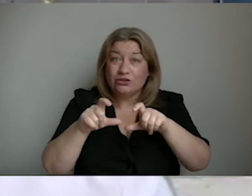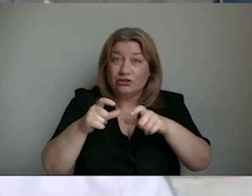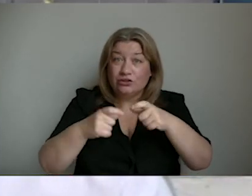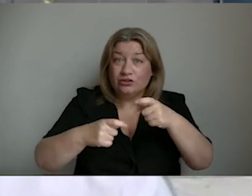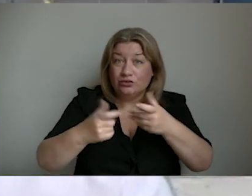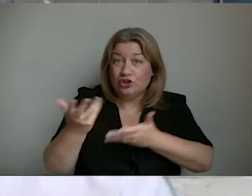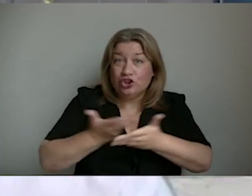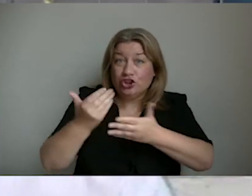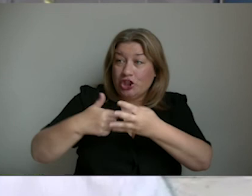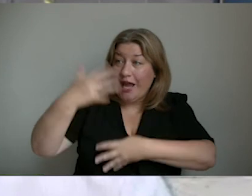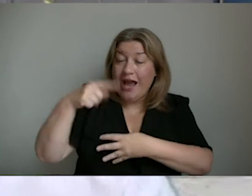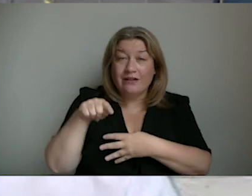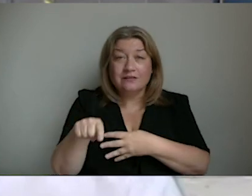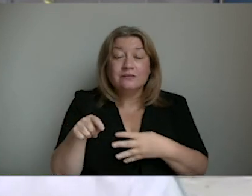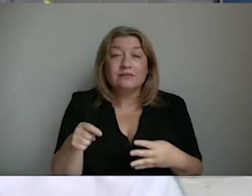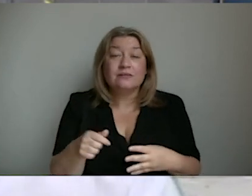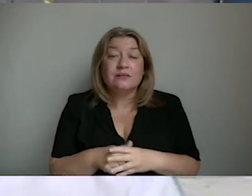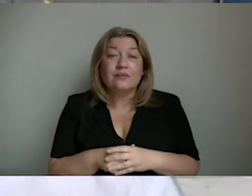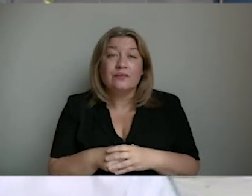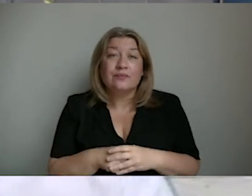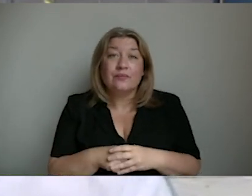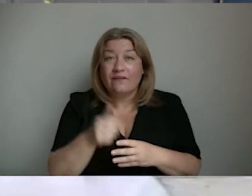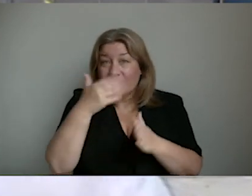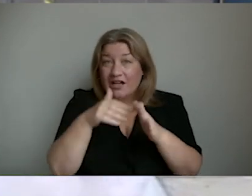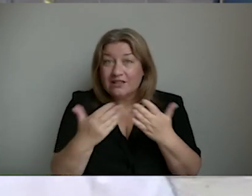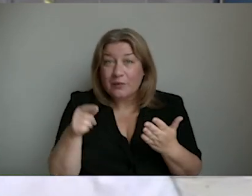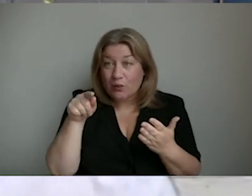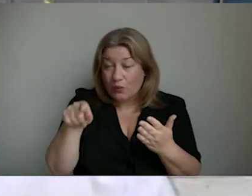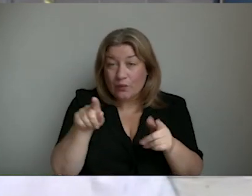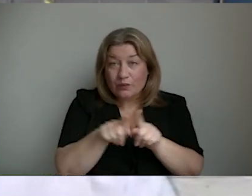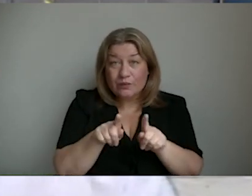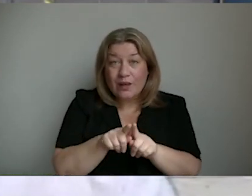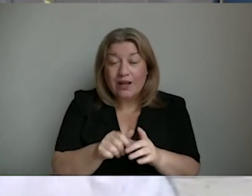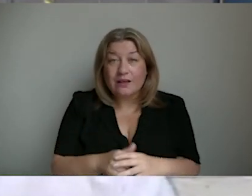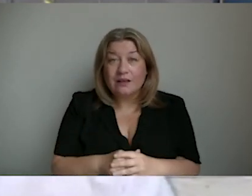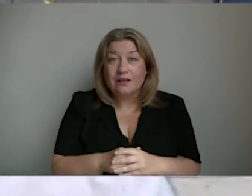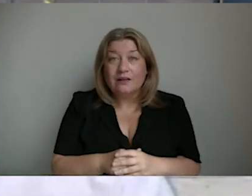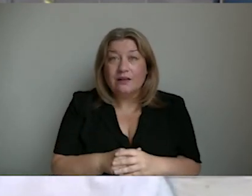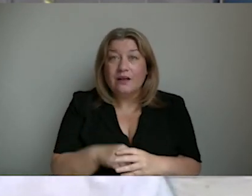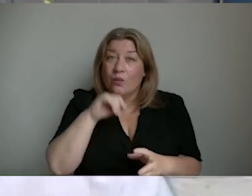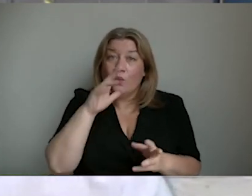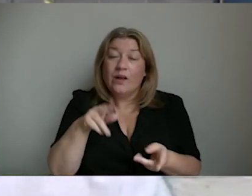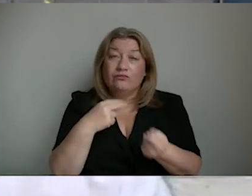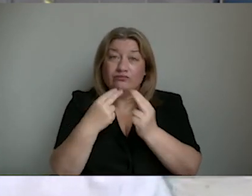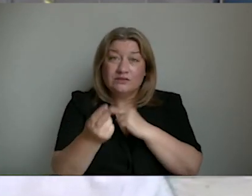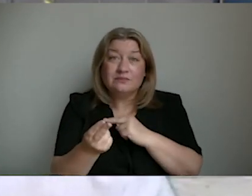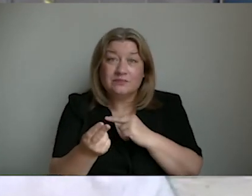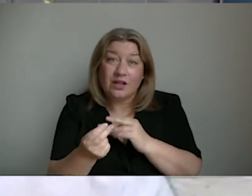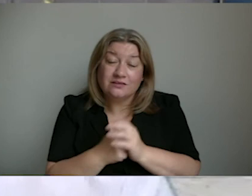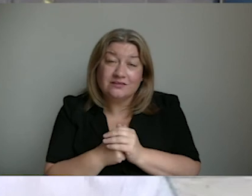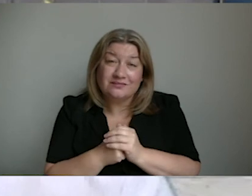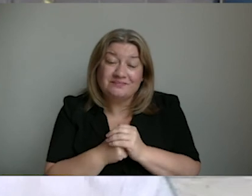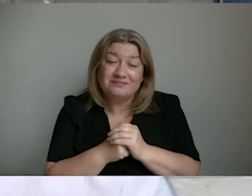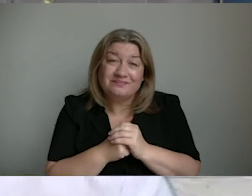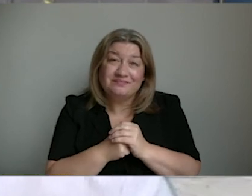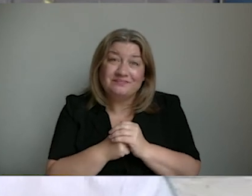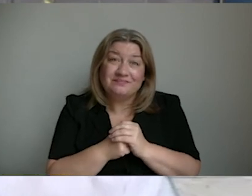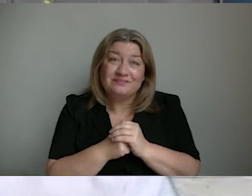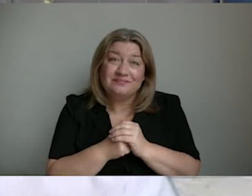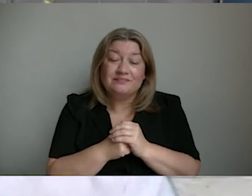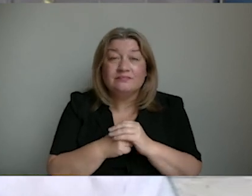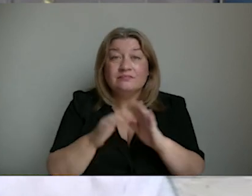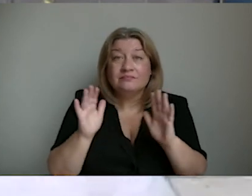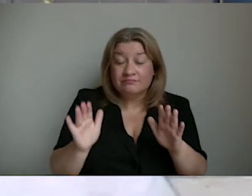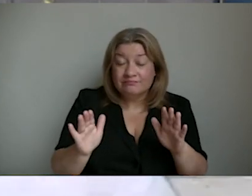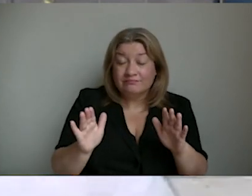got into the chat on Facebook as well, and we'll endeavour to get back to you